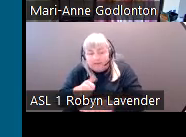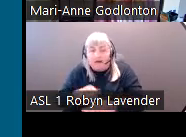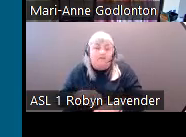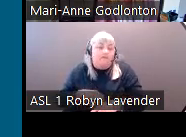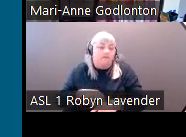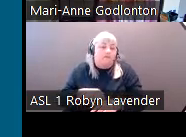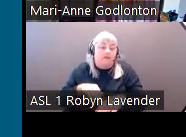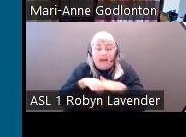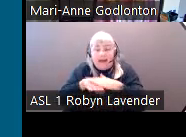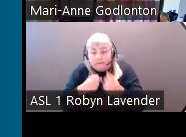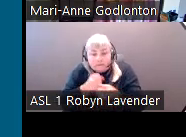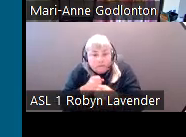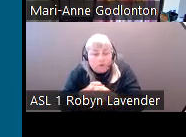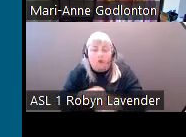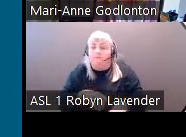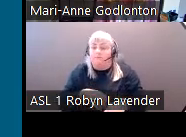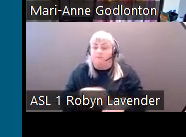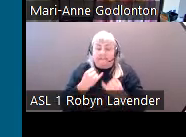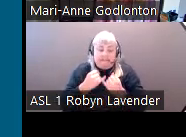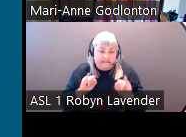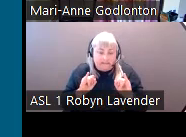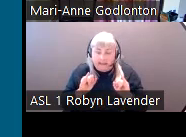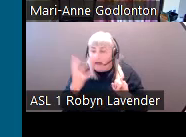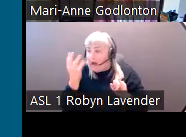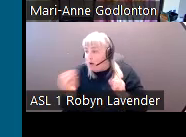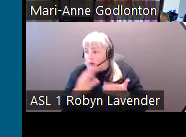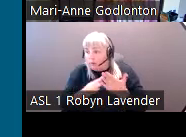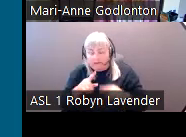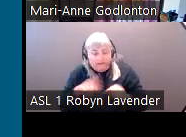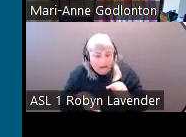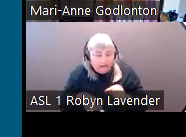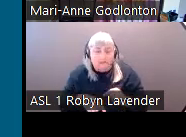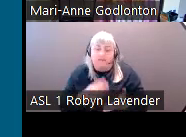access supports independently in the community.